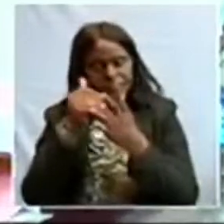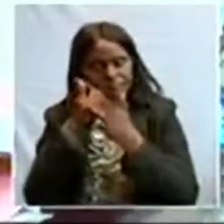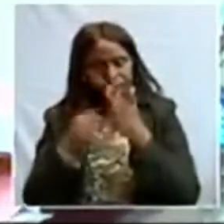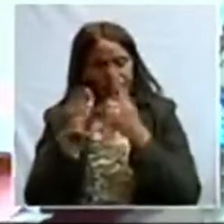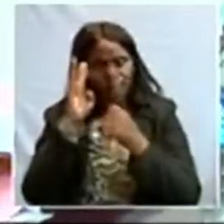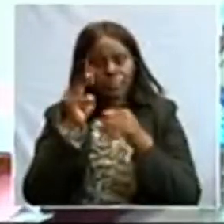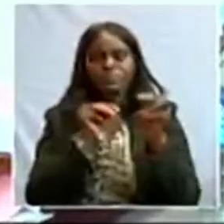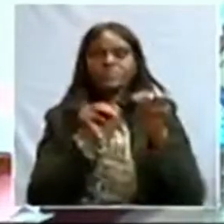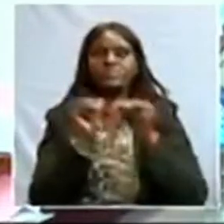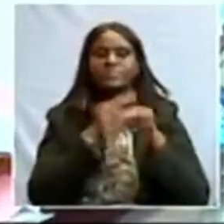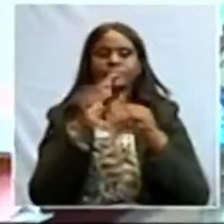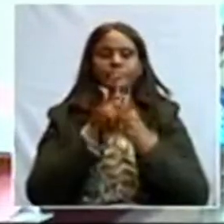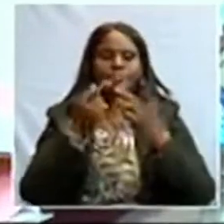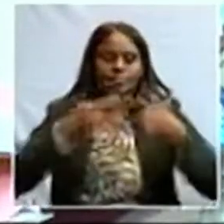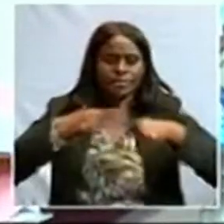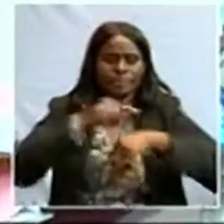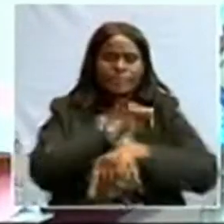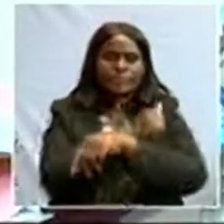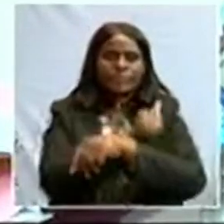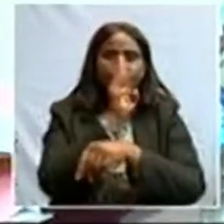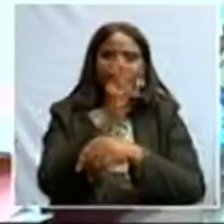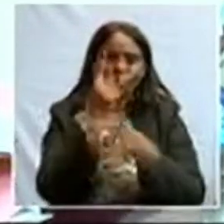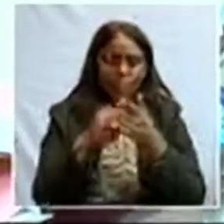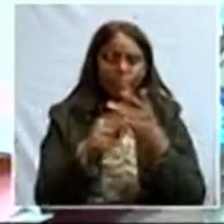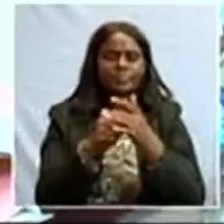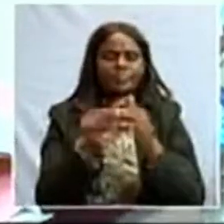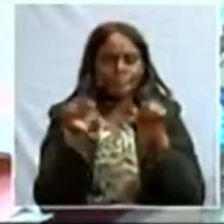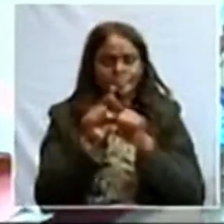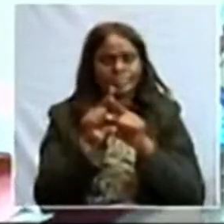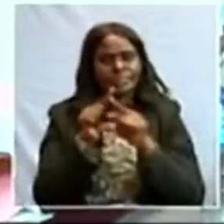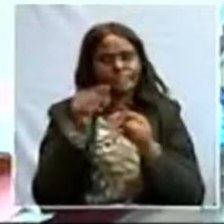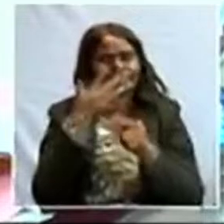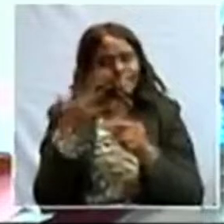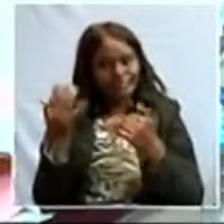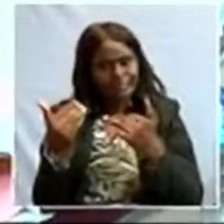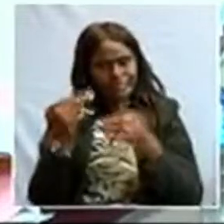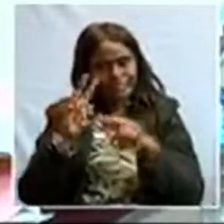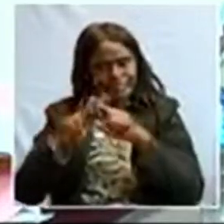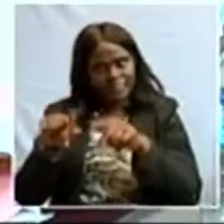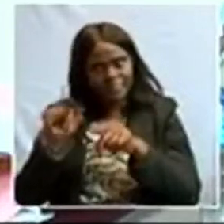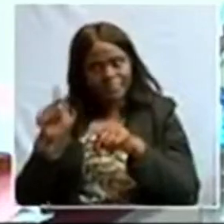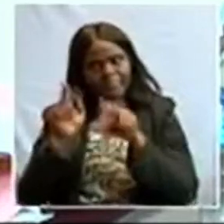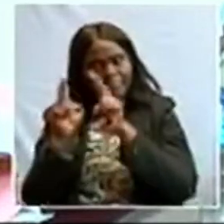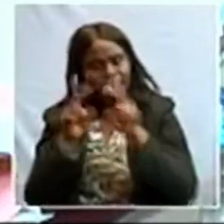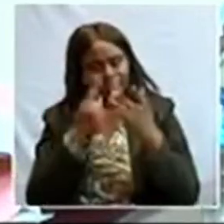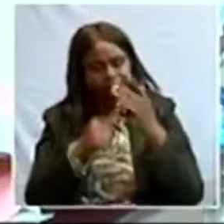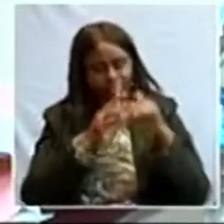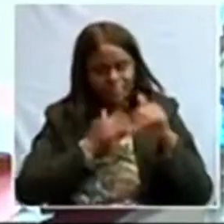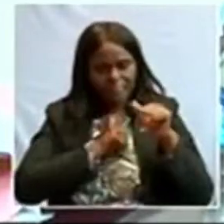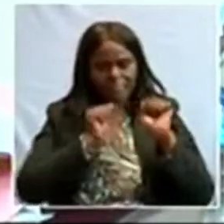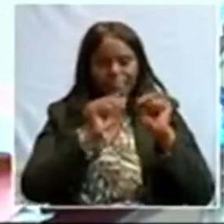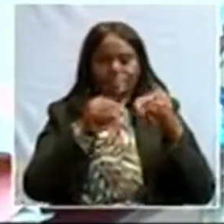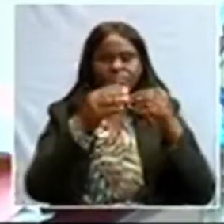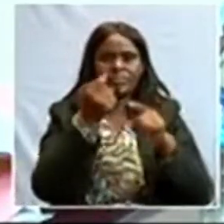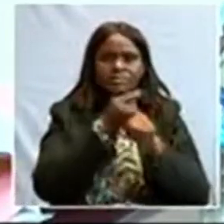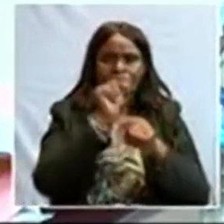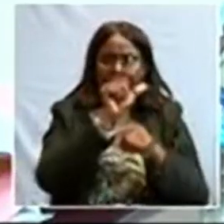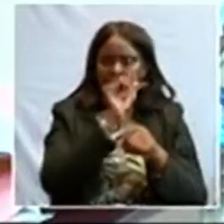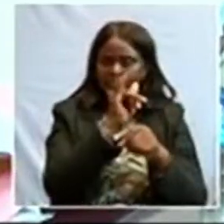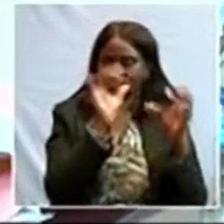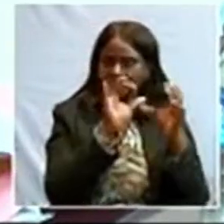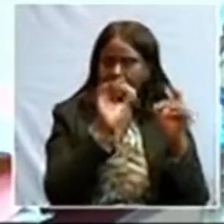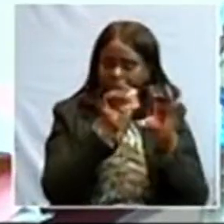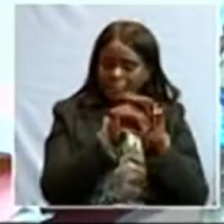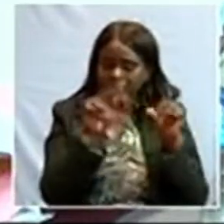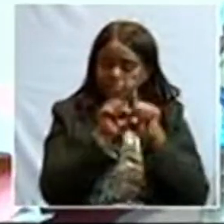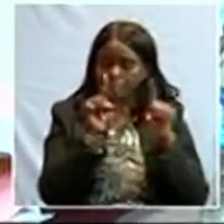be managed by the local authorities. So as things stand, Chair, that is the answer that I can give on behalf of Luanshya Municipal Council, in the